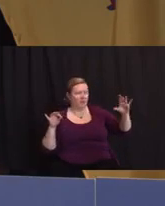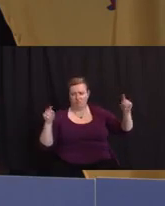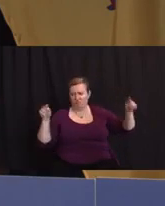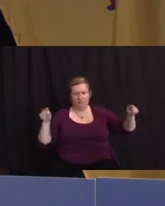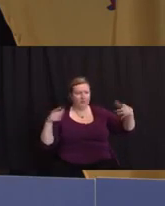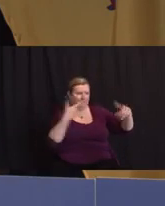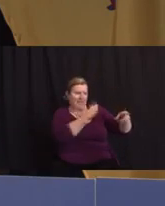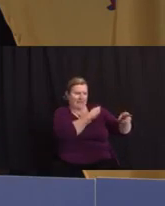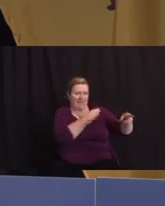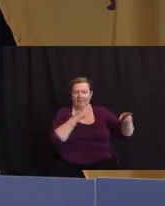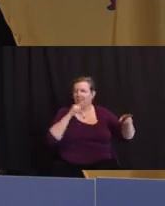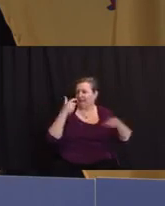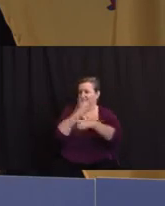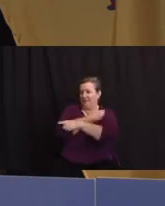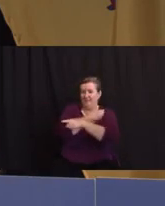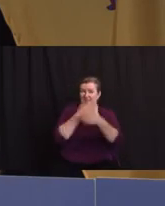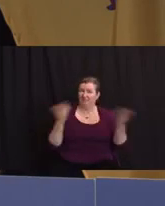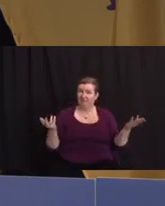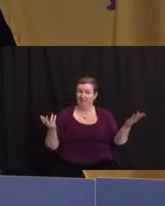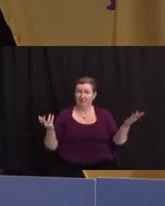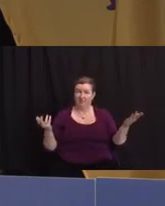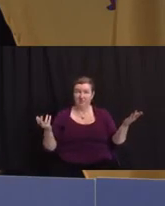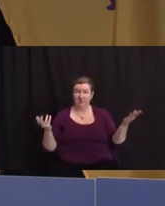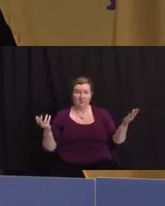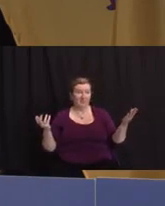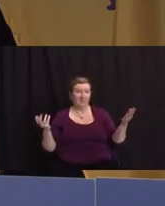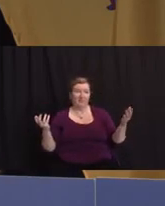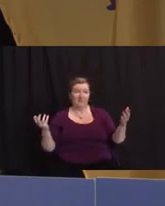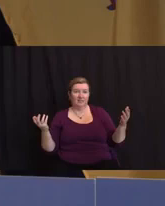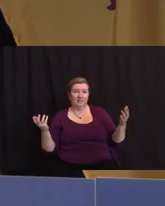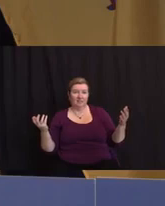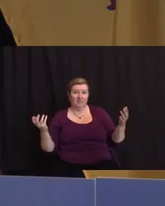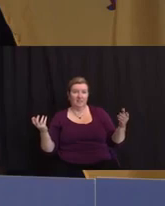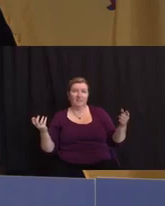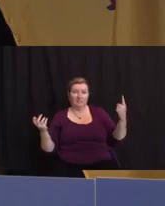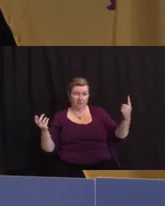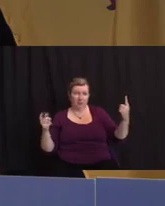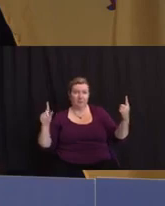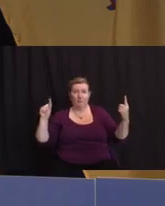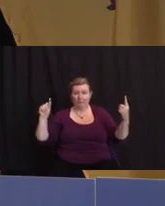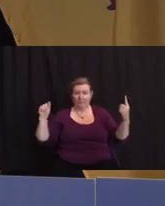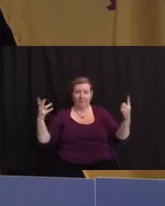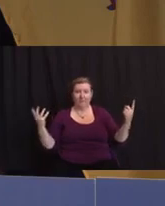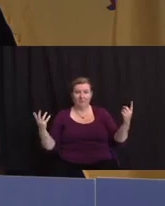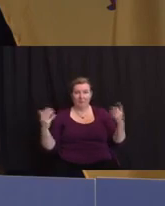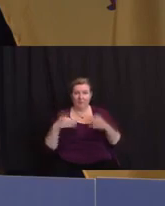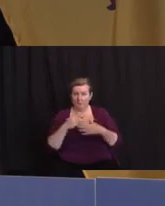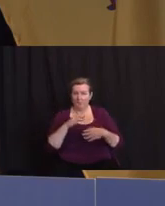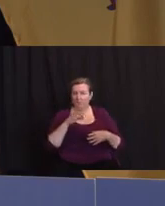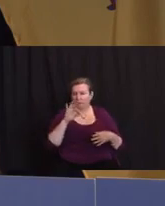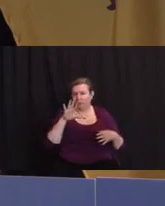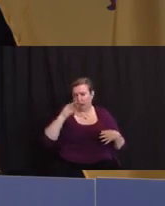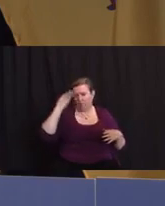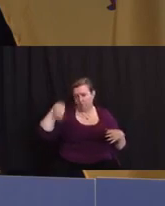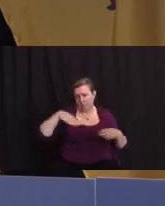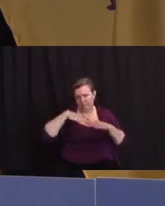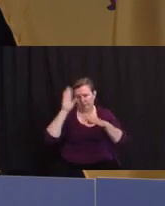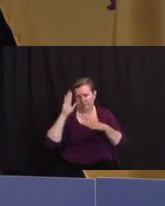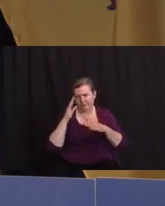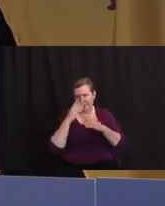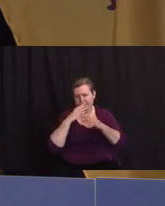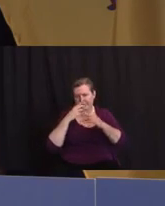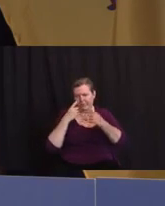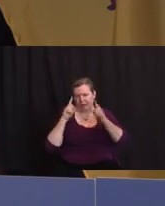is I'm comparing that 1 to 20, and I'm saying in that case, it's 95% effective, not 99%